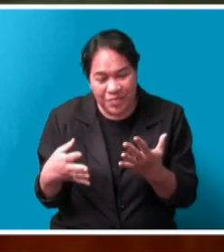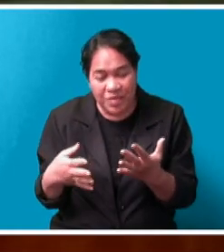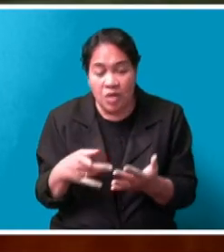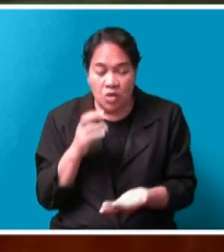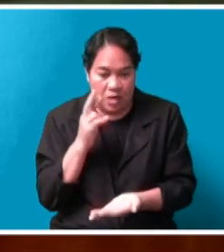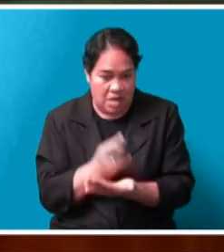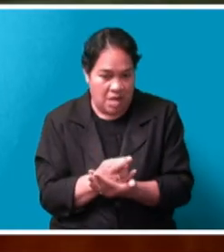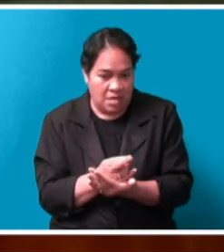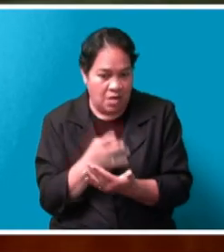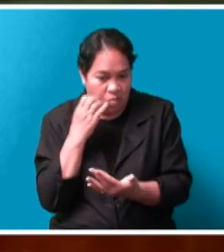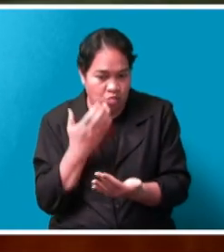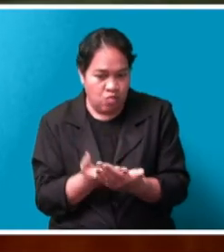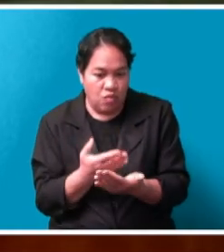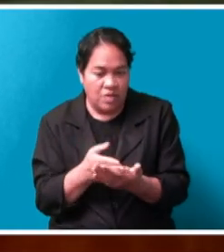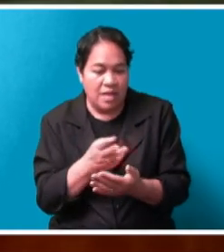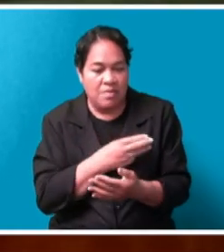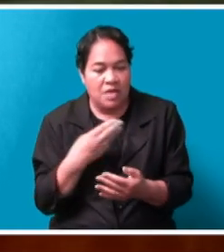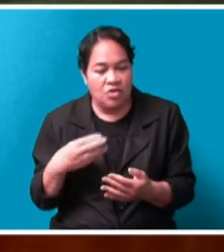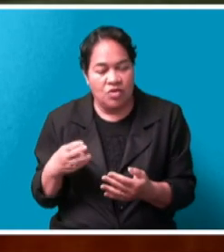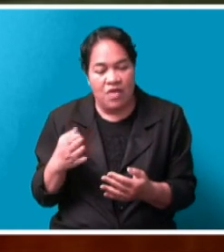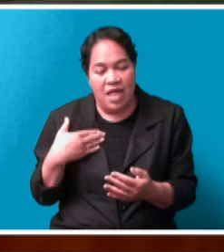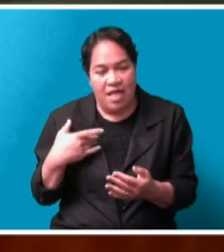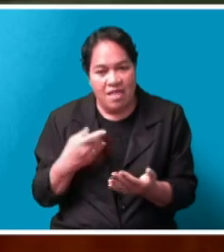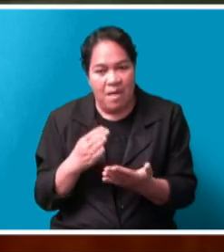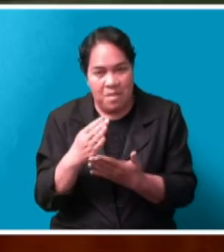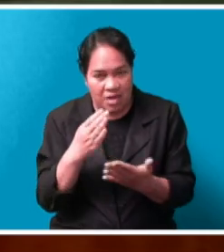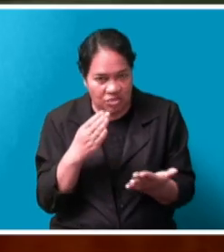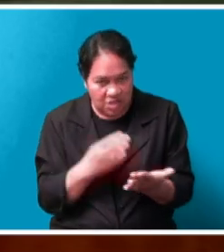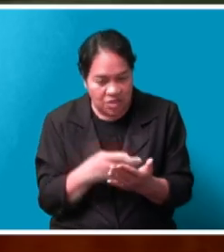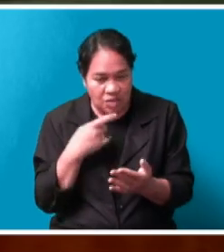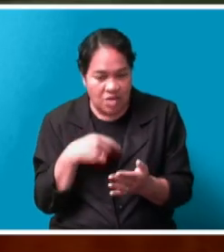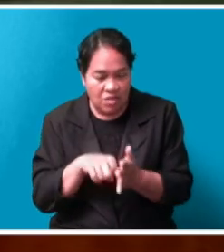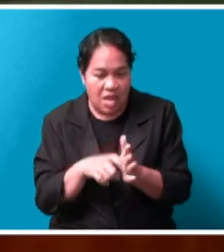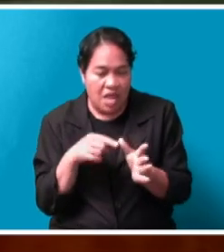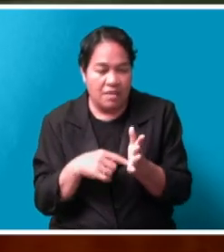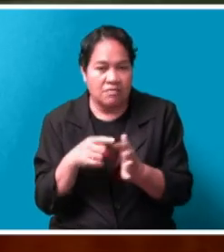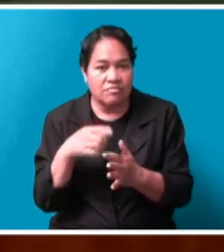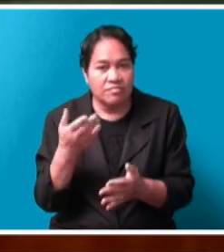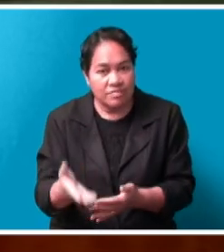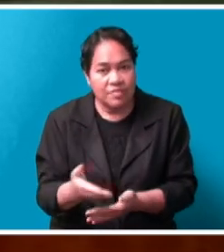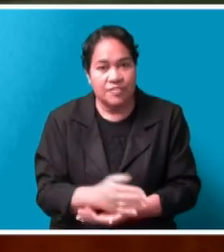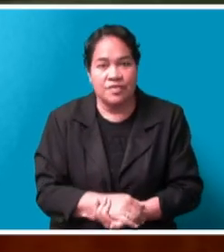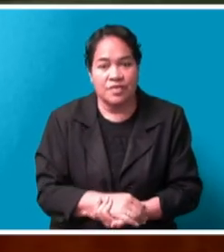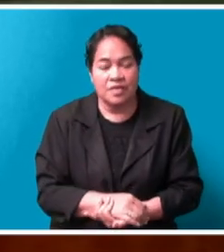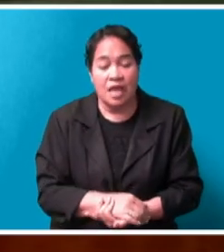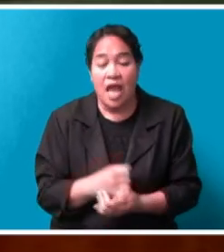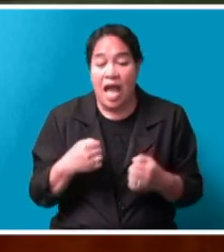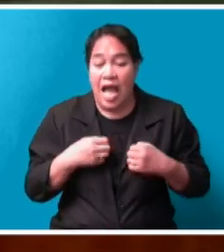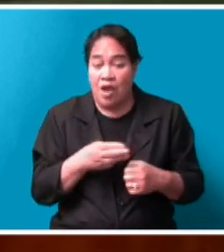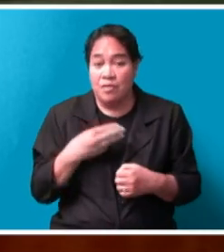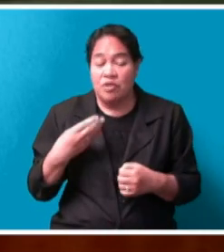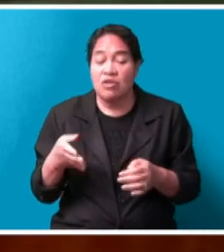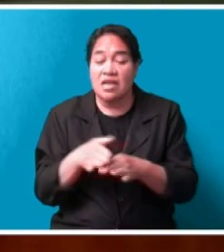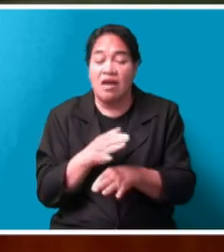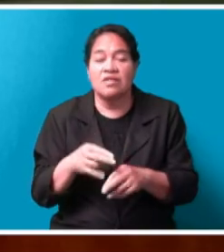significant increase in the Ministry of Health's budget and the expanding utilization rate of the GP scheme. Our ministry covers the funerals